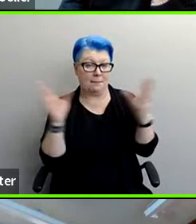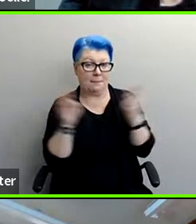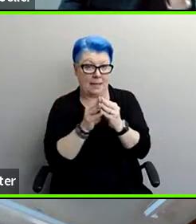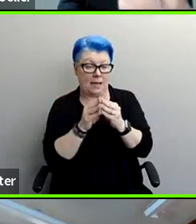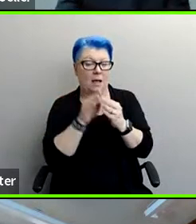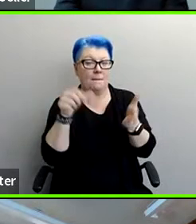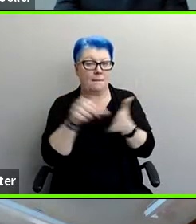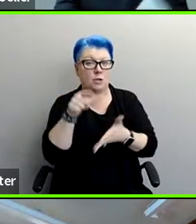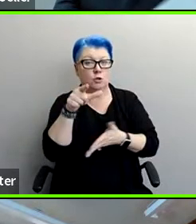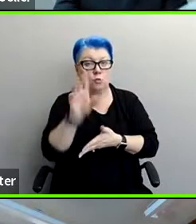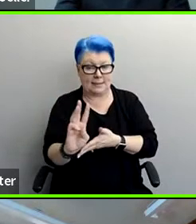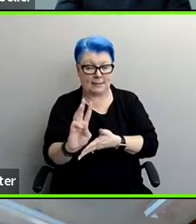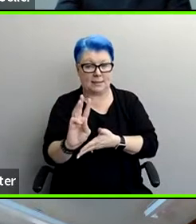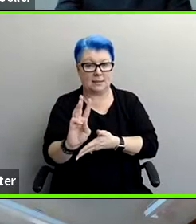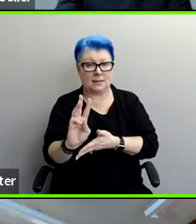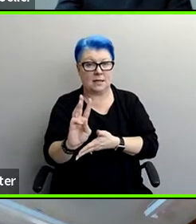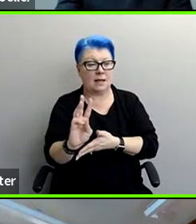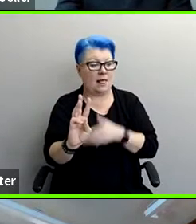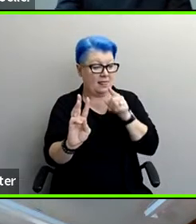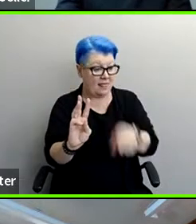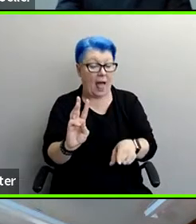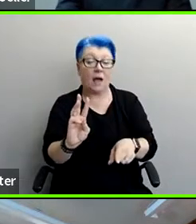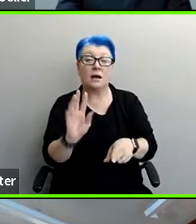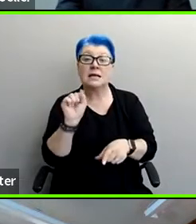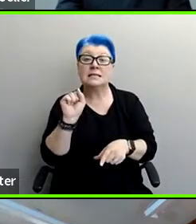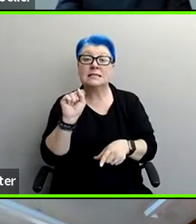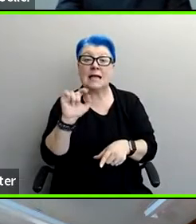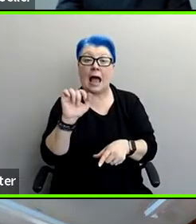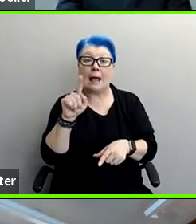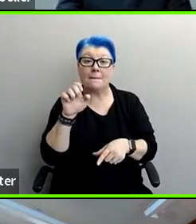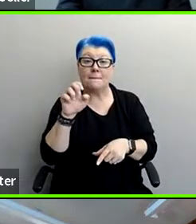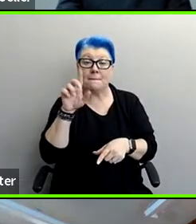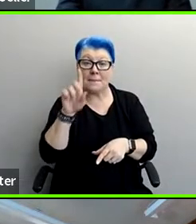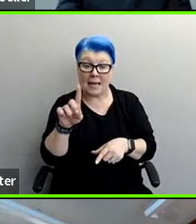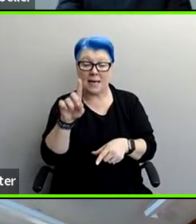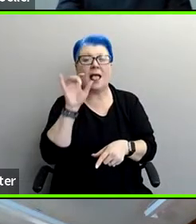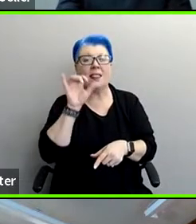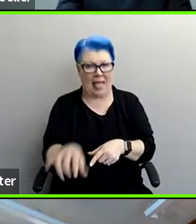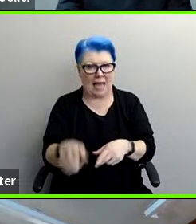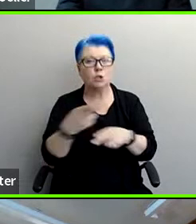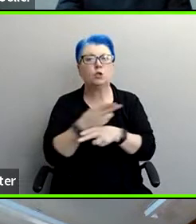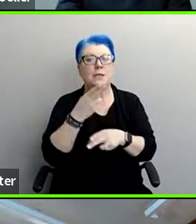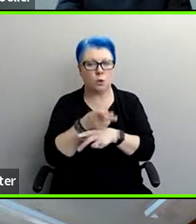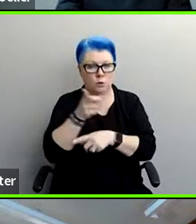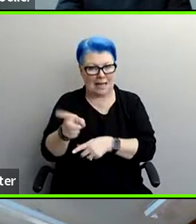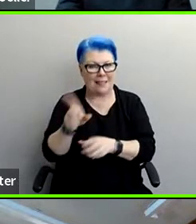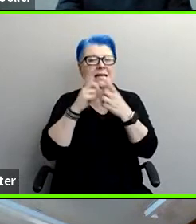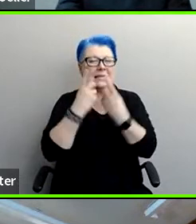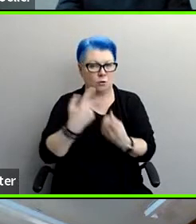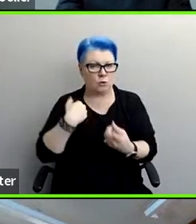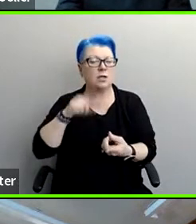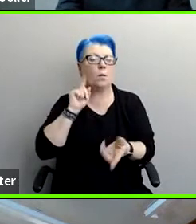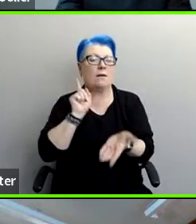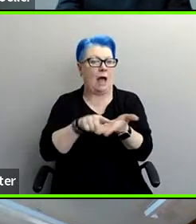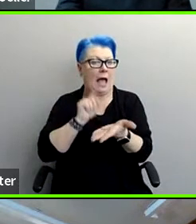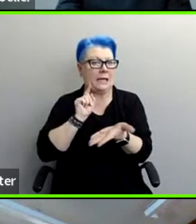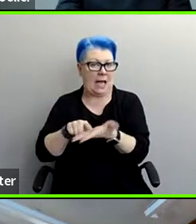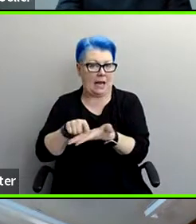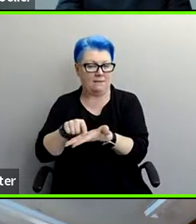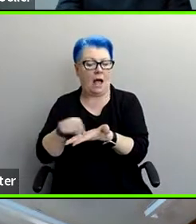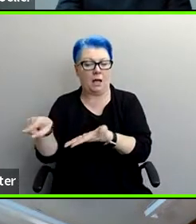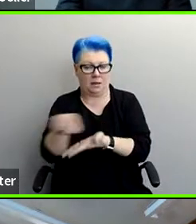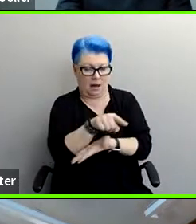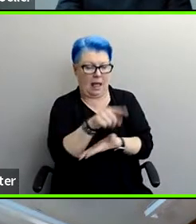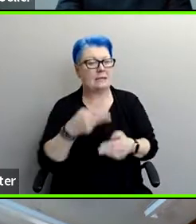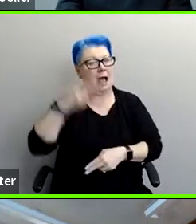page 26, that 3,500 training stipend, that's to be used in those districts that we've identified as those